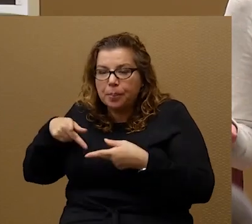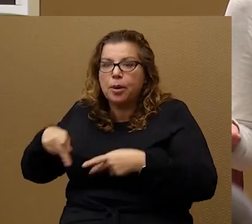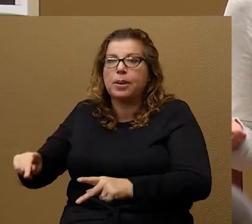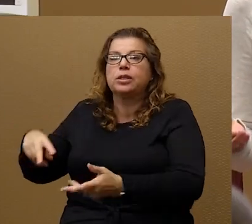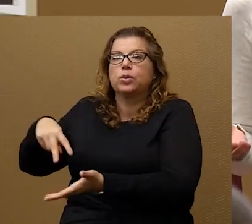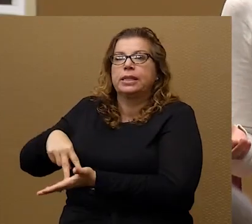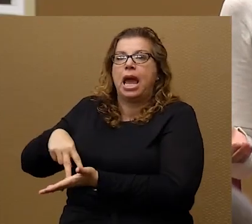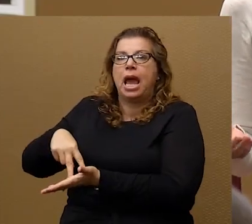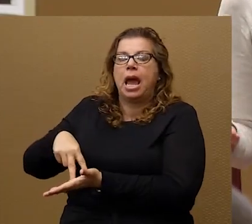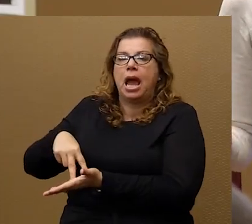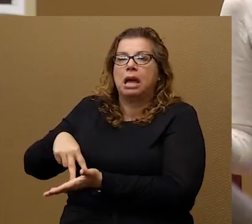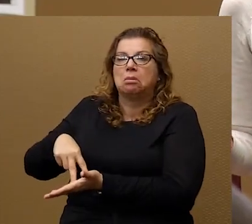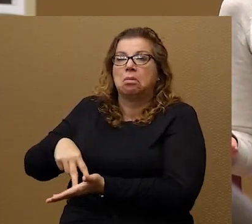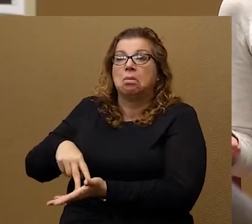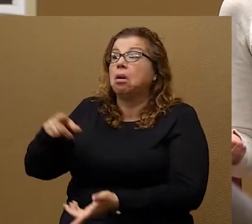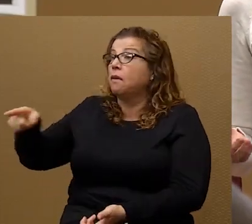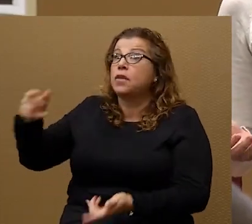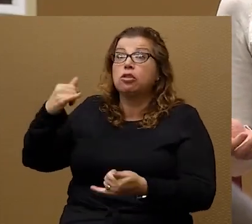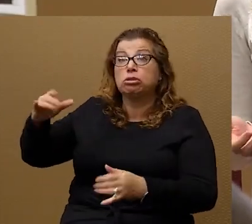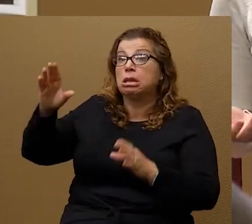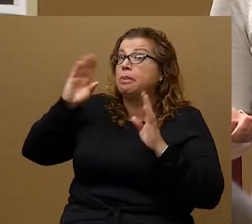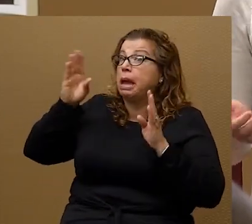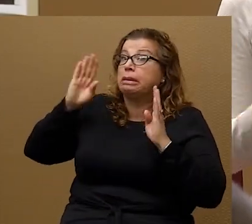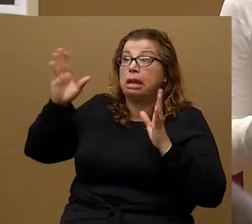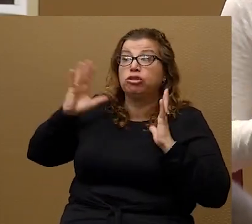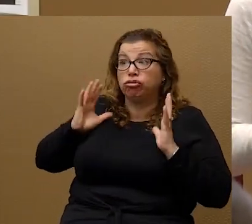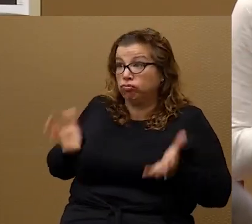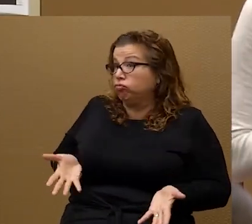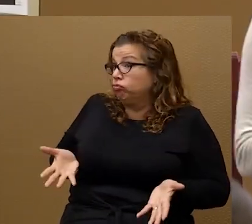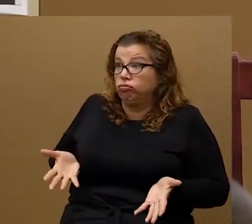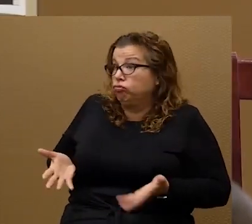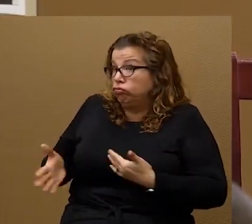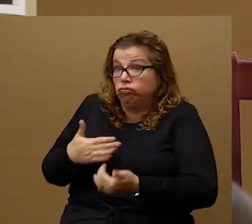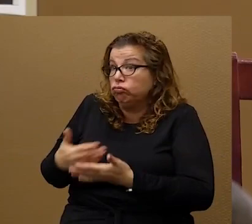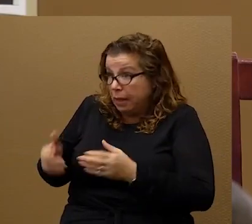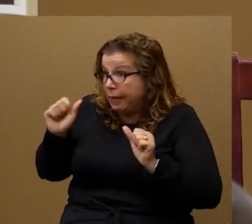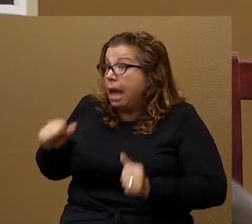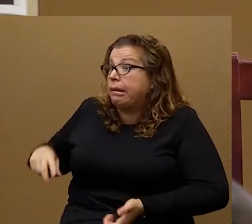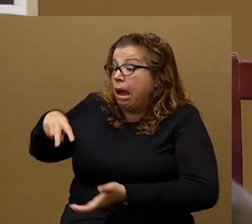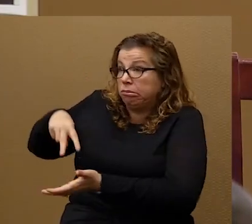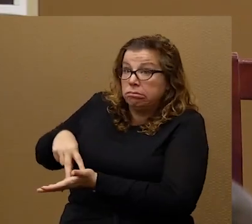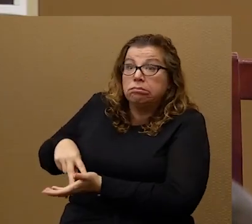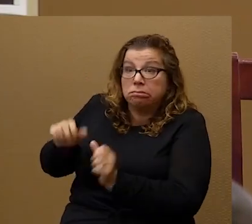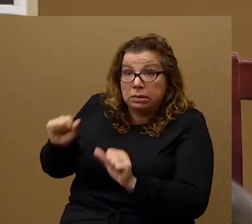If it's not detrimental and they're still paying attention, it doesn't matter. They can stand.